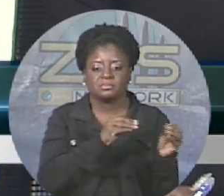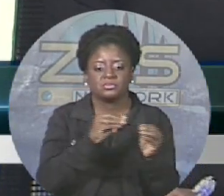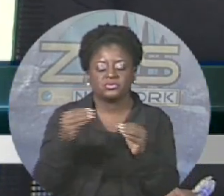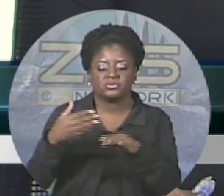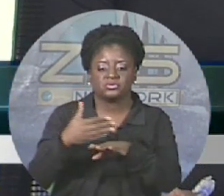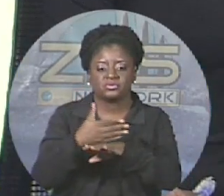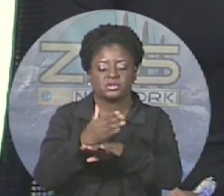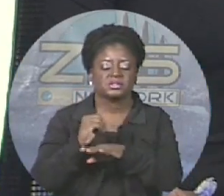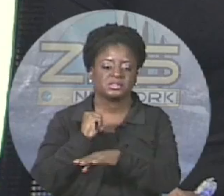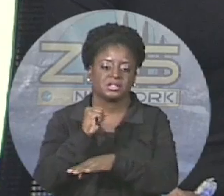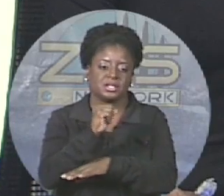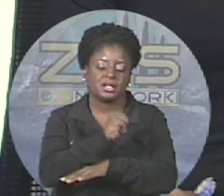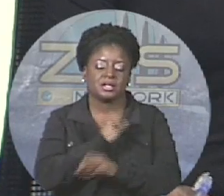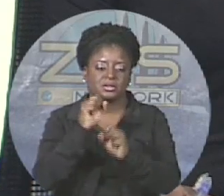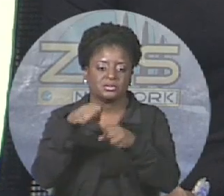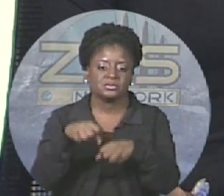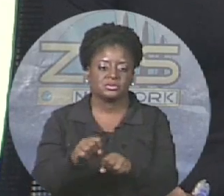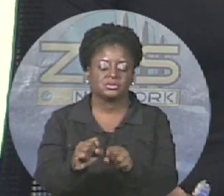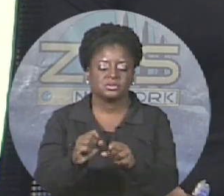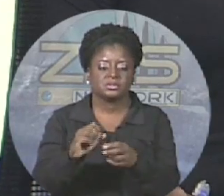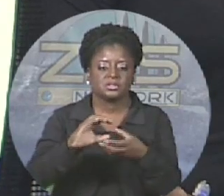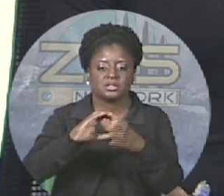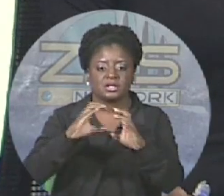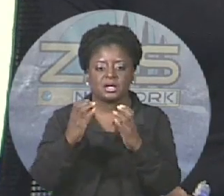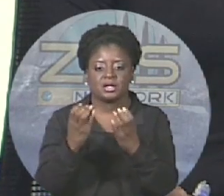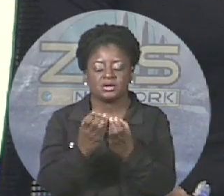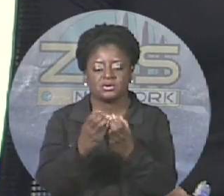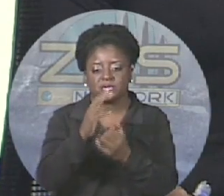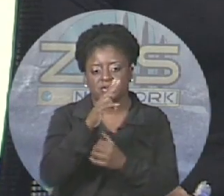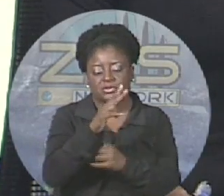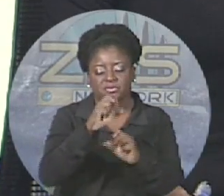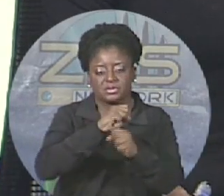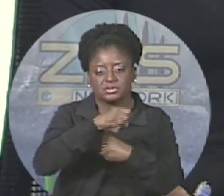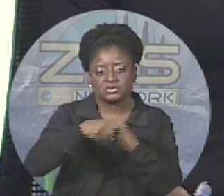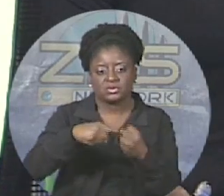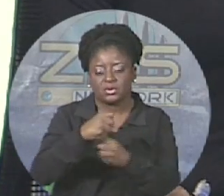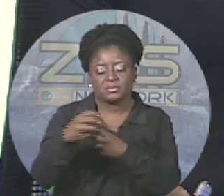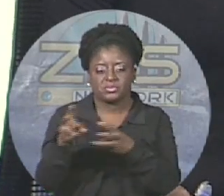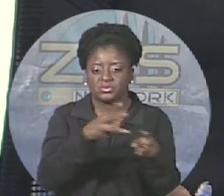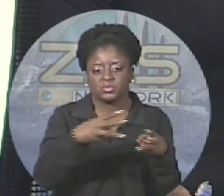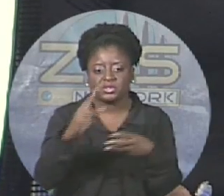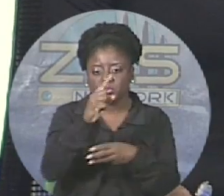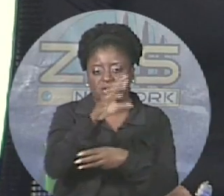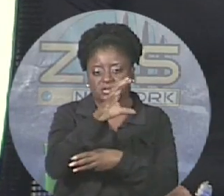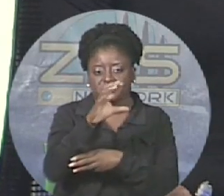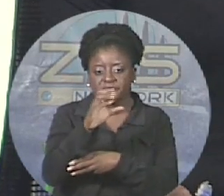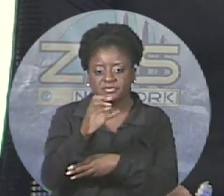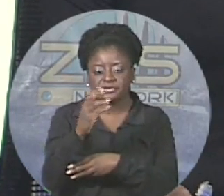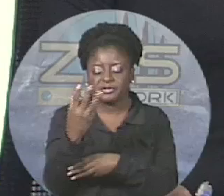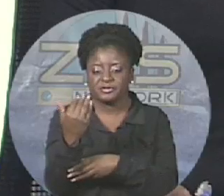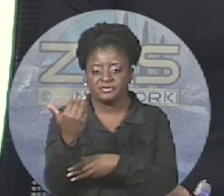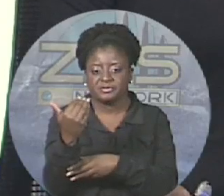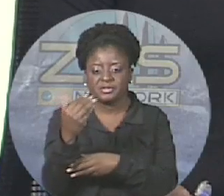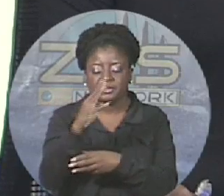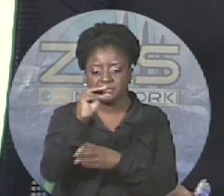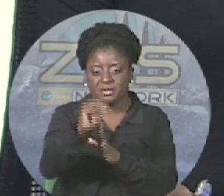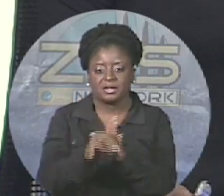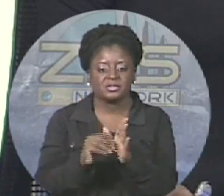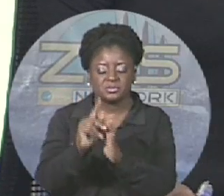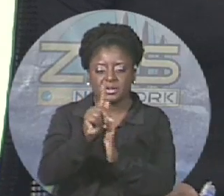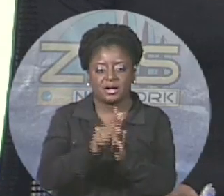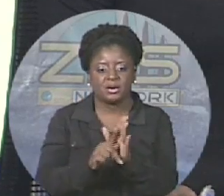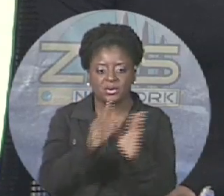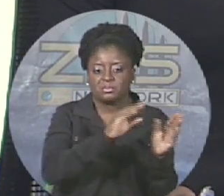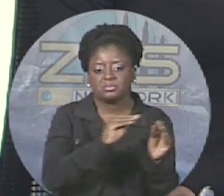a powerful Category 3 storm, packing winds of 115 miles per hour as it continues moving westward.